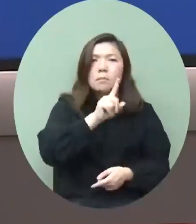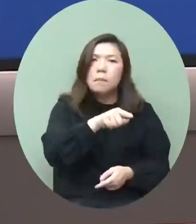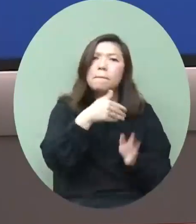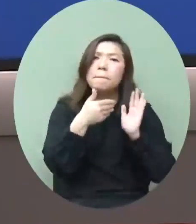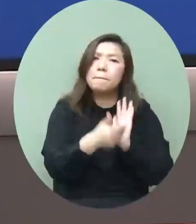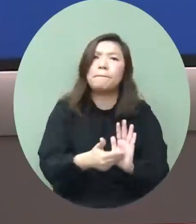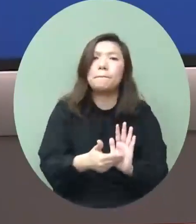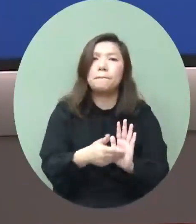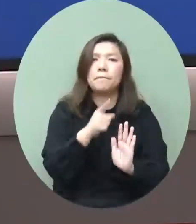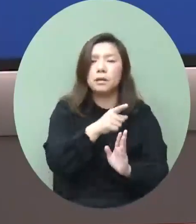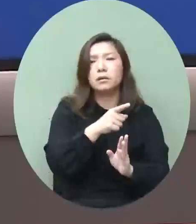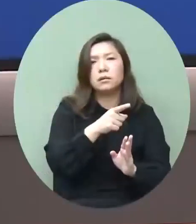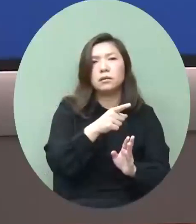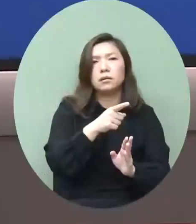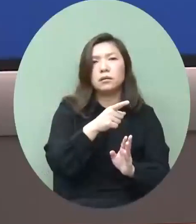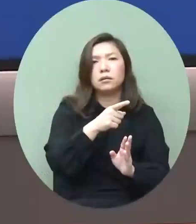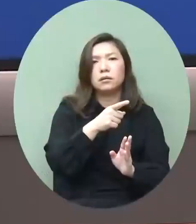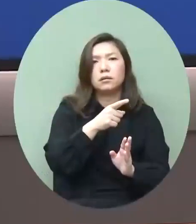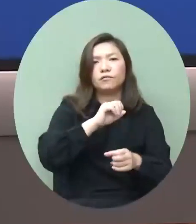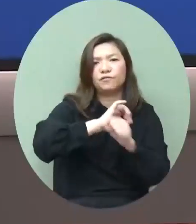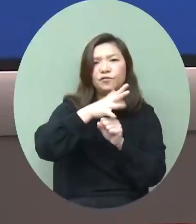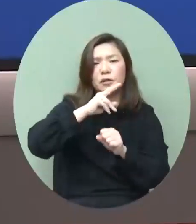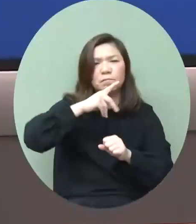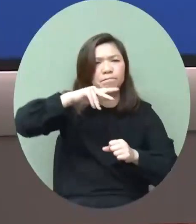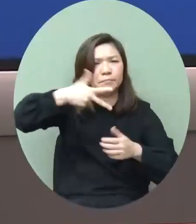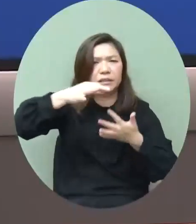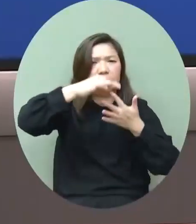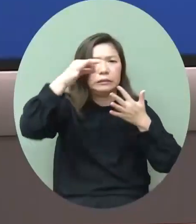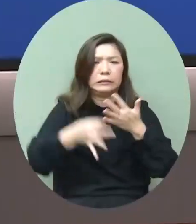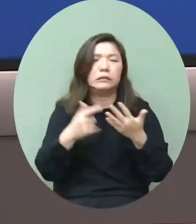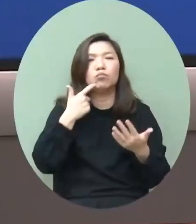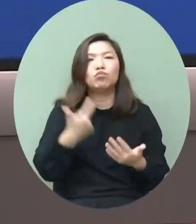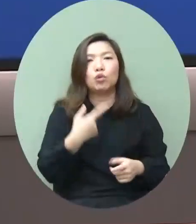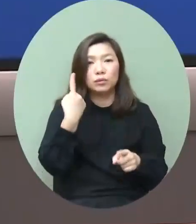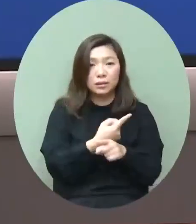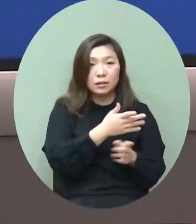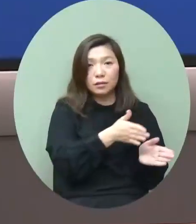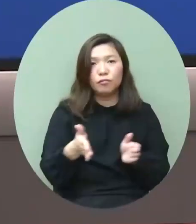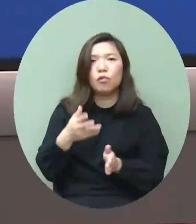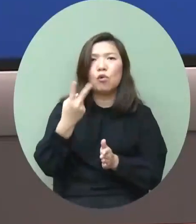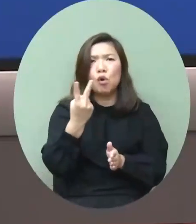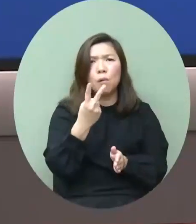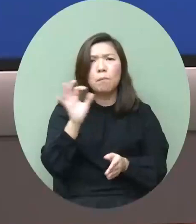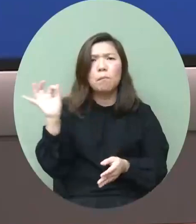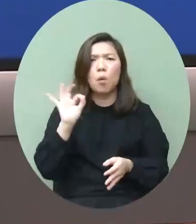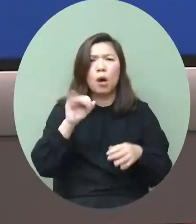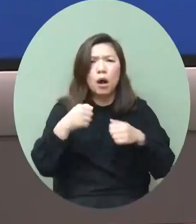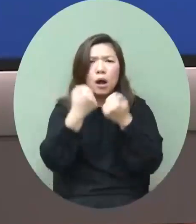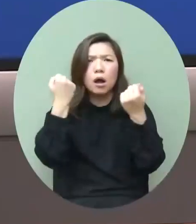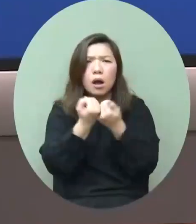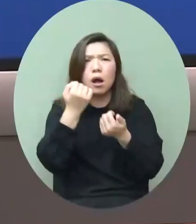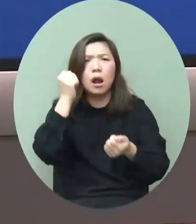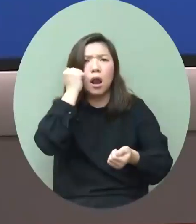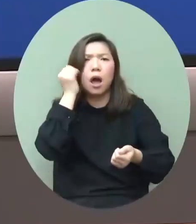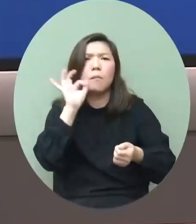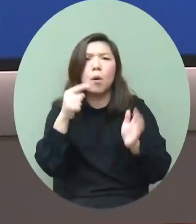missions One is to give Hong Kong residents some sort of safegu